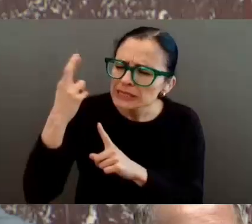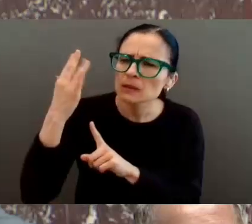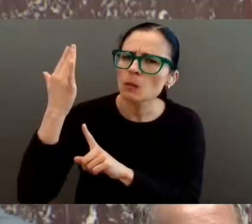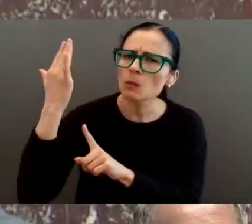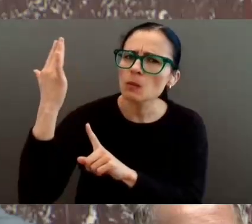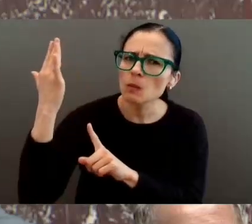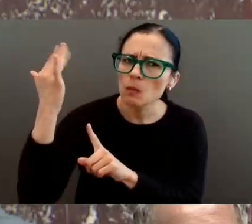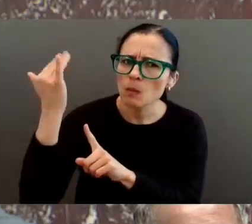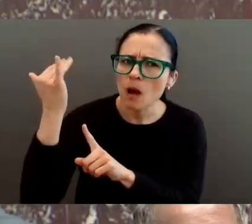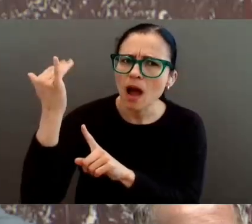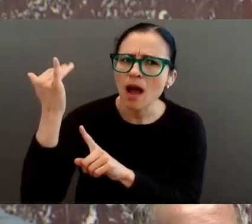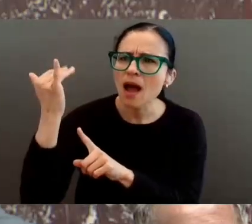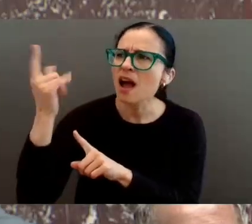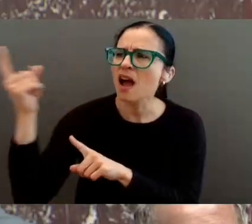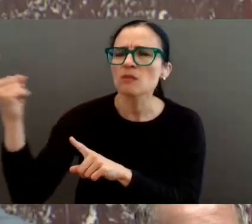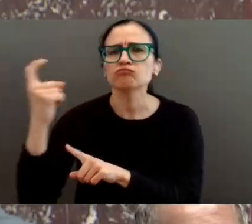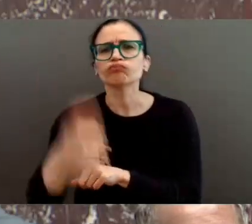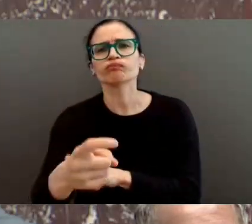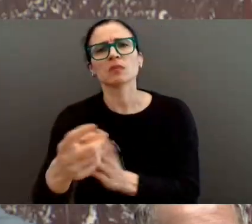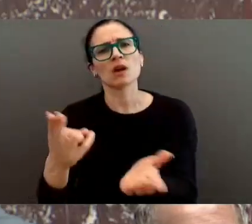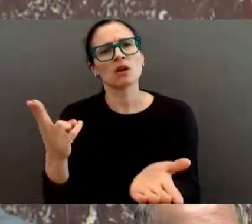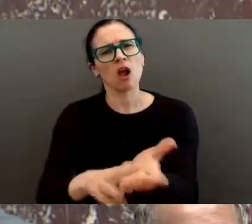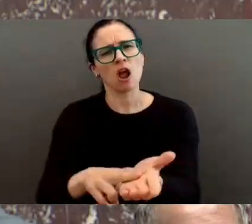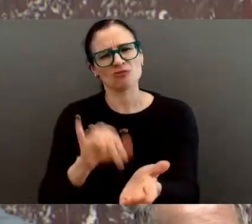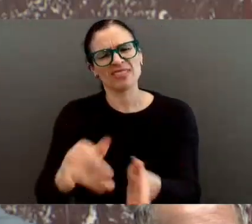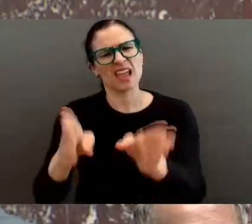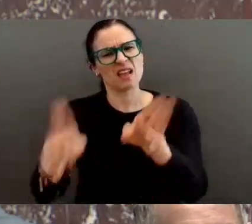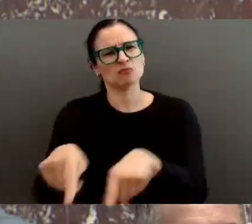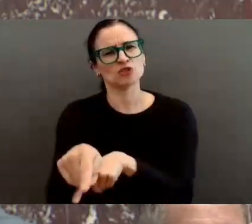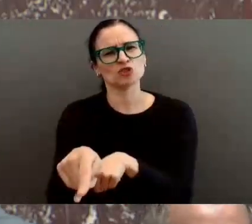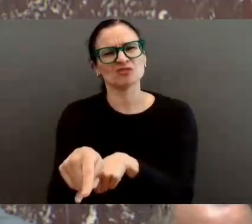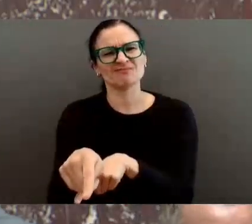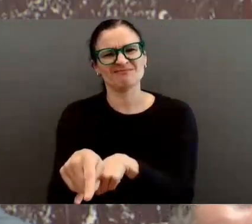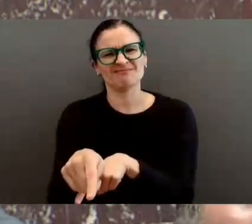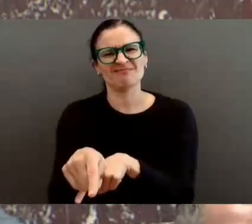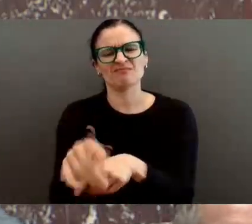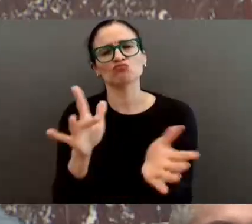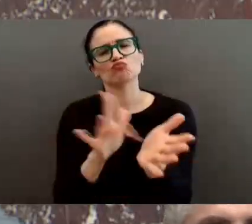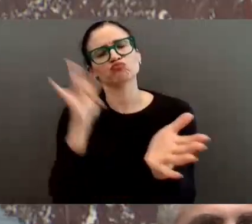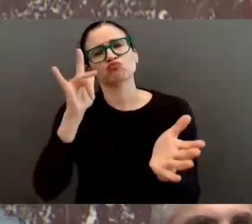the backs of our most vulnerable people? It's absolutely a disgrace.